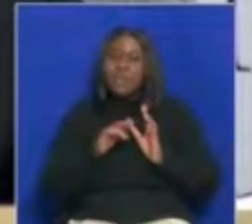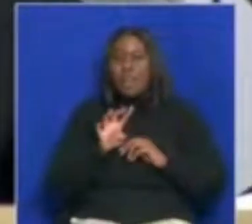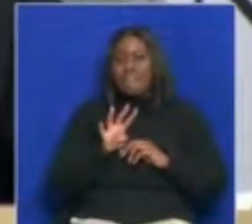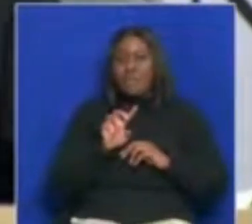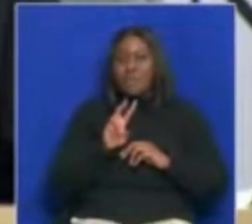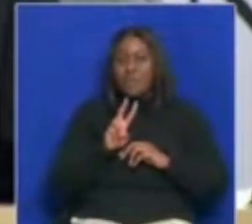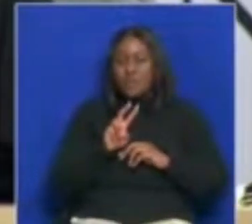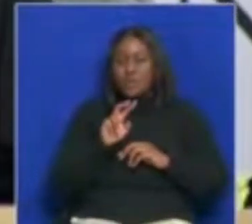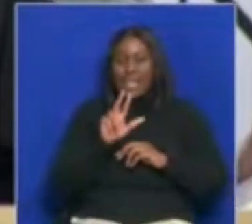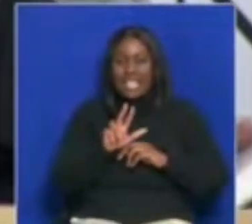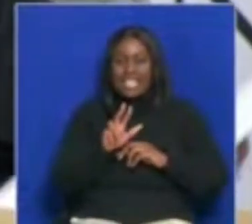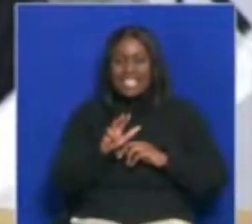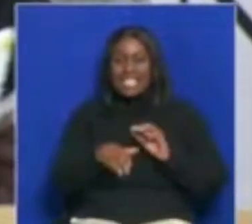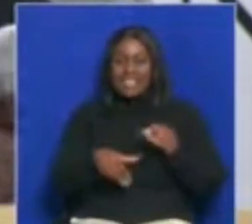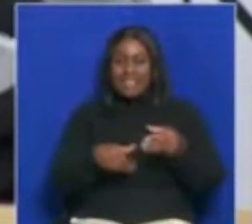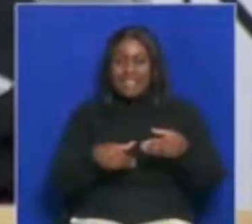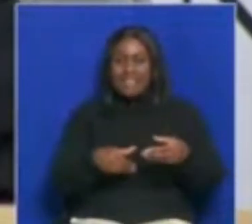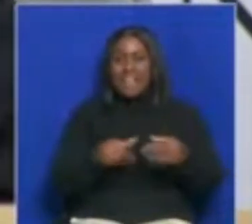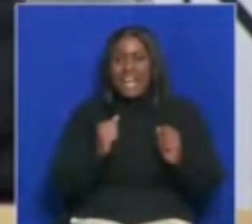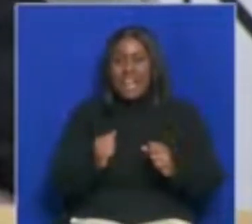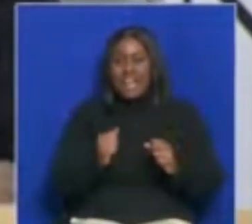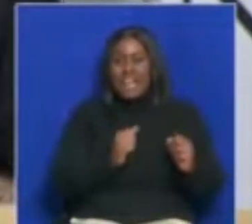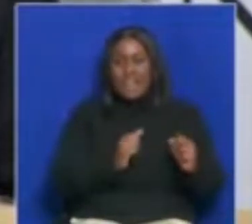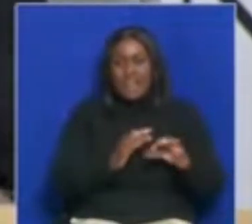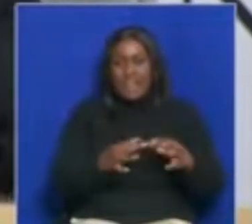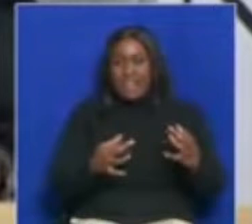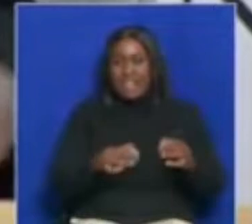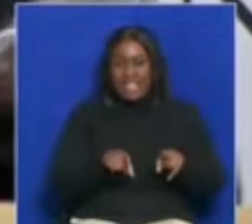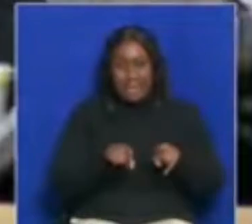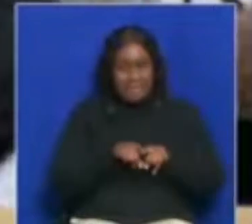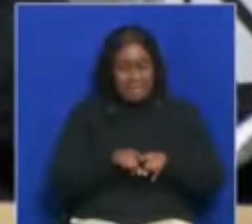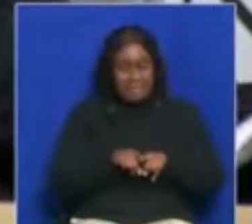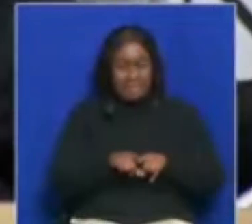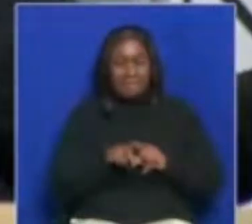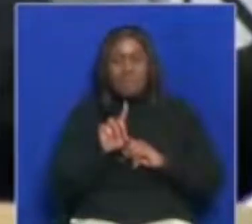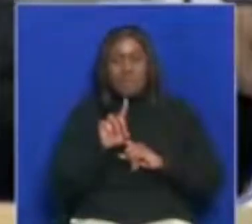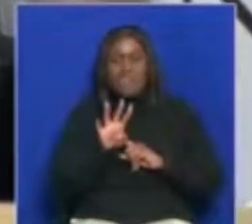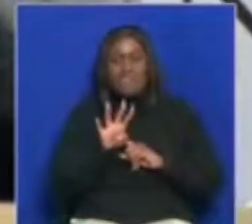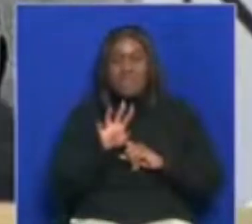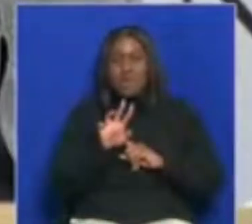same file, 1428. The next one, file 4.